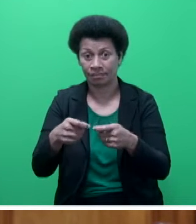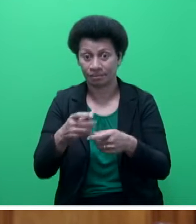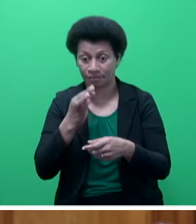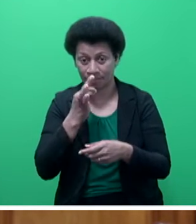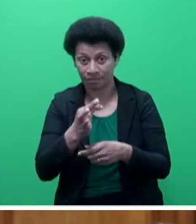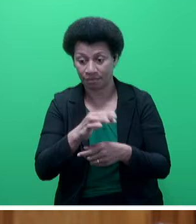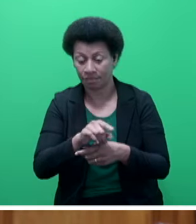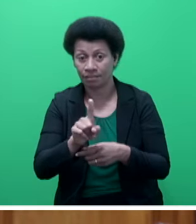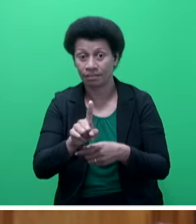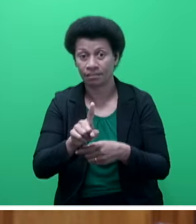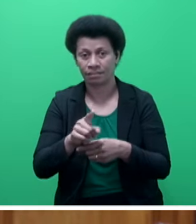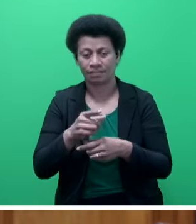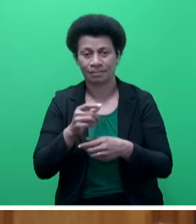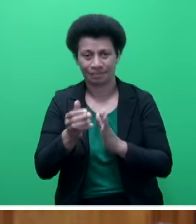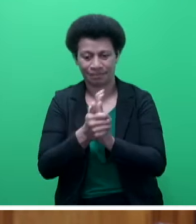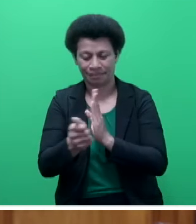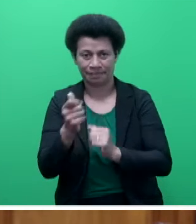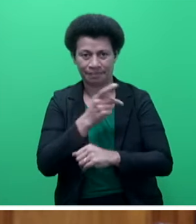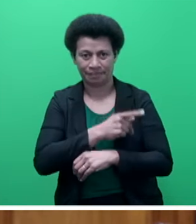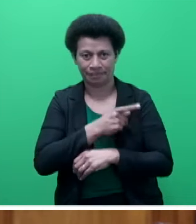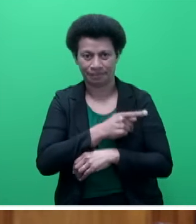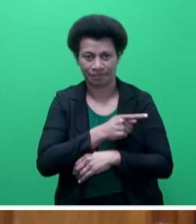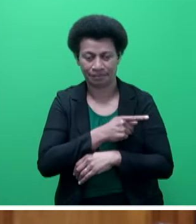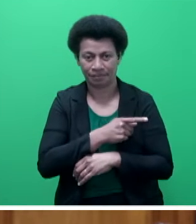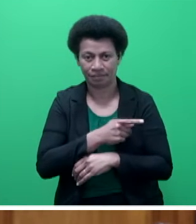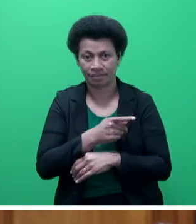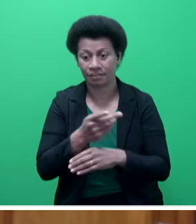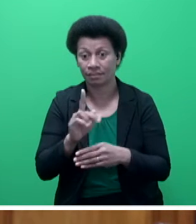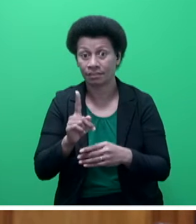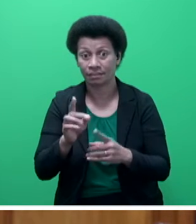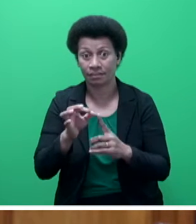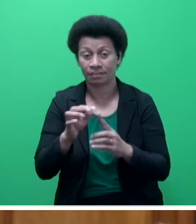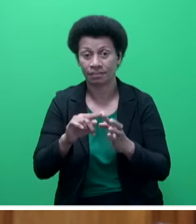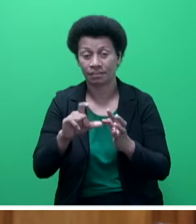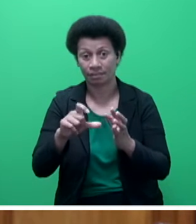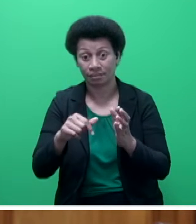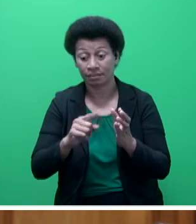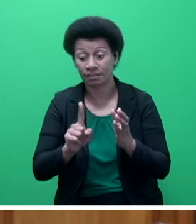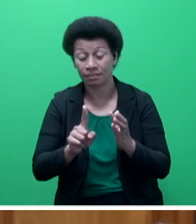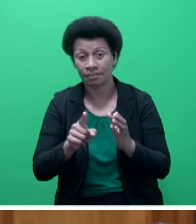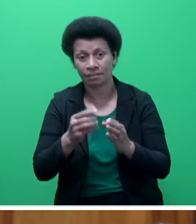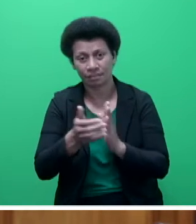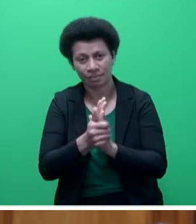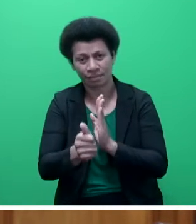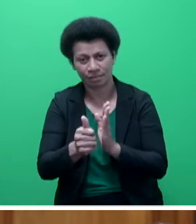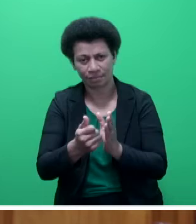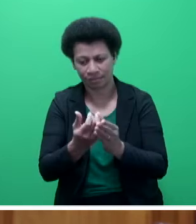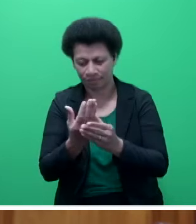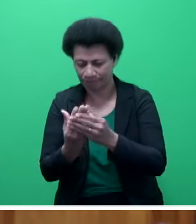skilled professionals. And to this end, SPEC conducted a skills gap